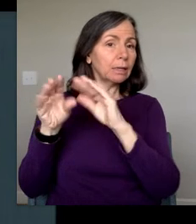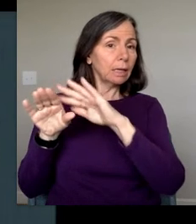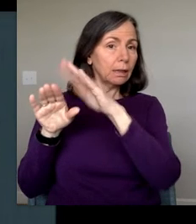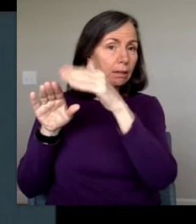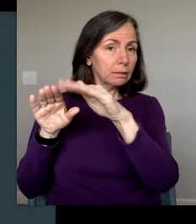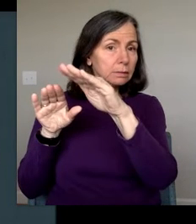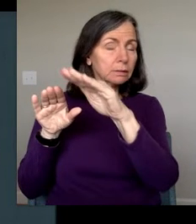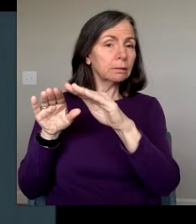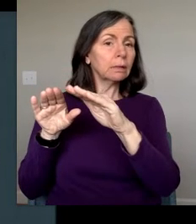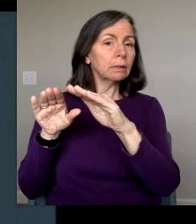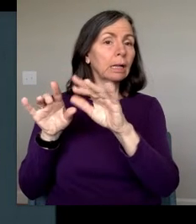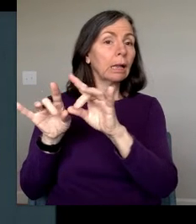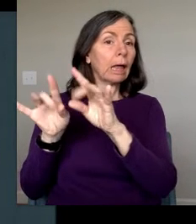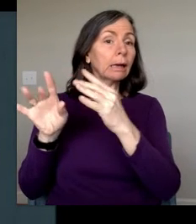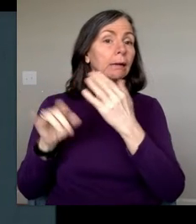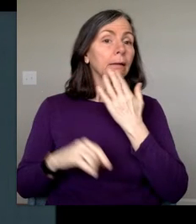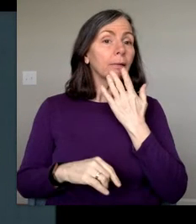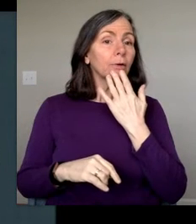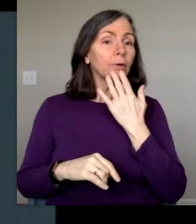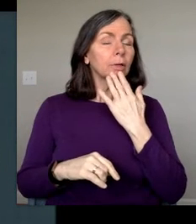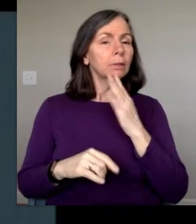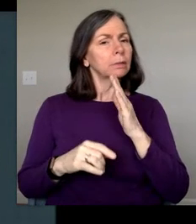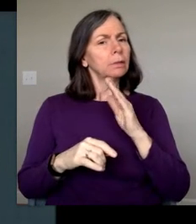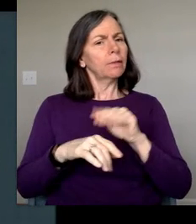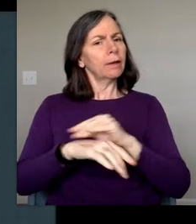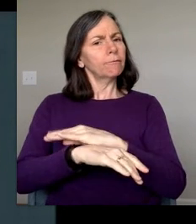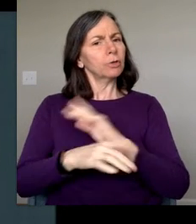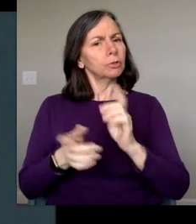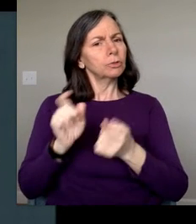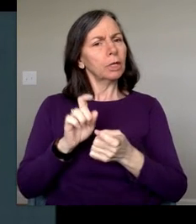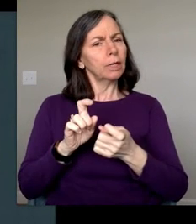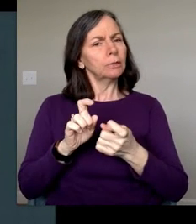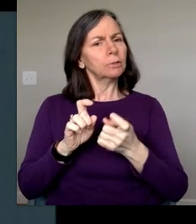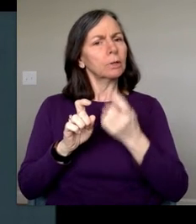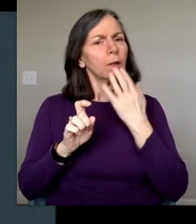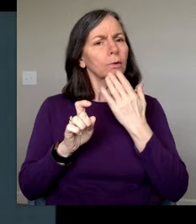why did their fur change from dark brown to light brown?